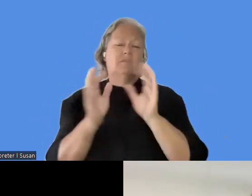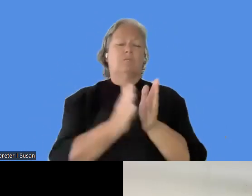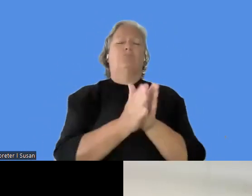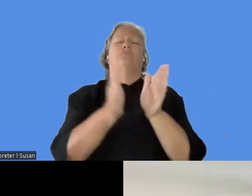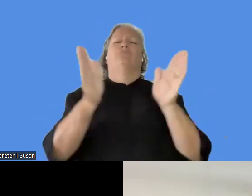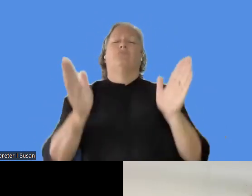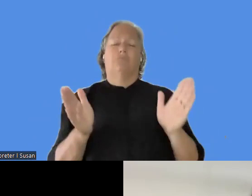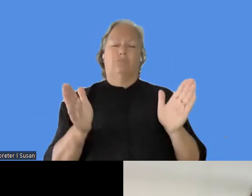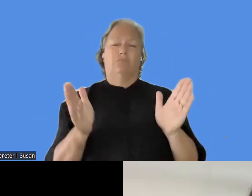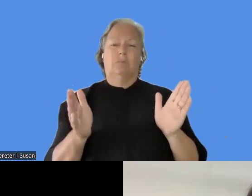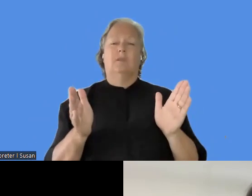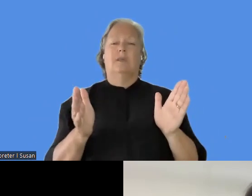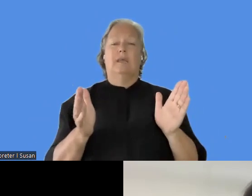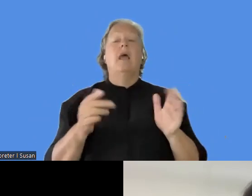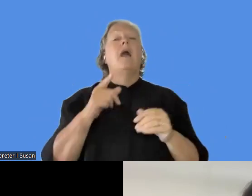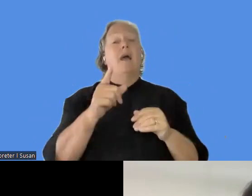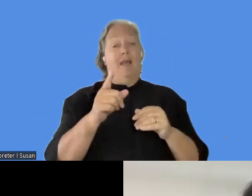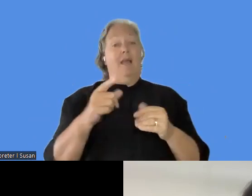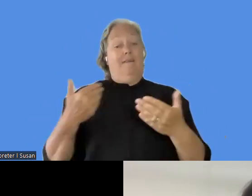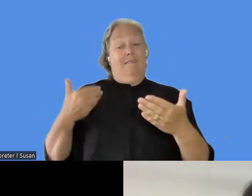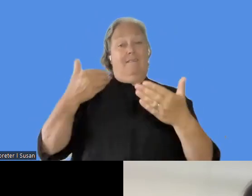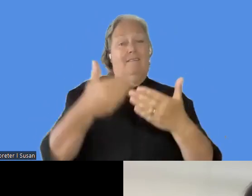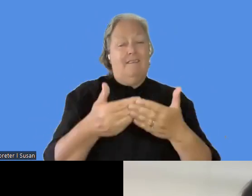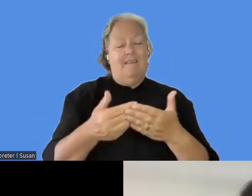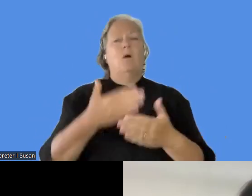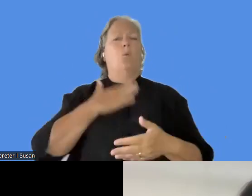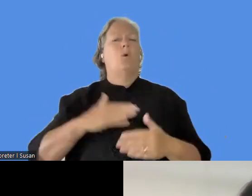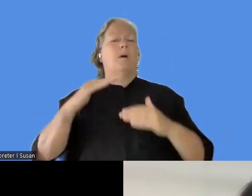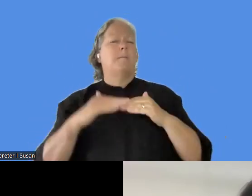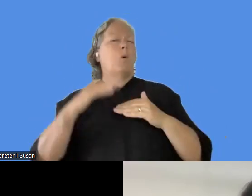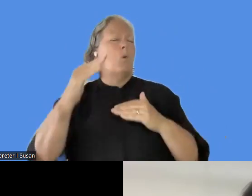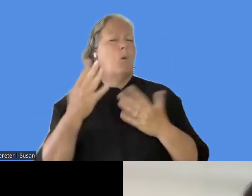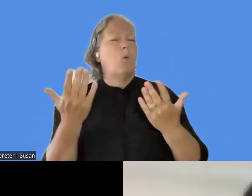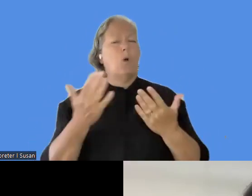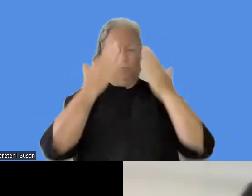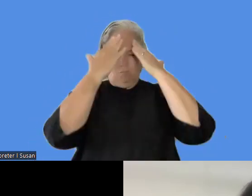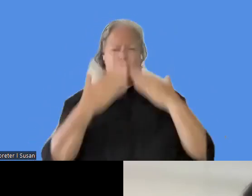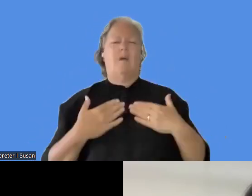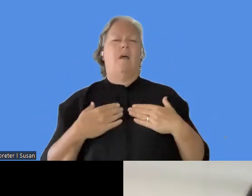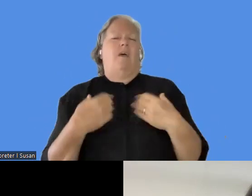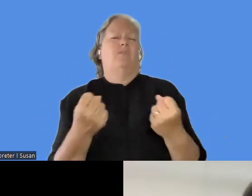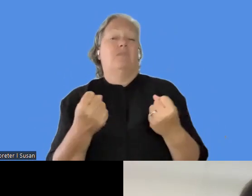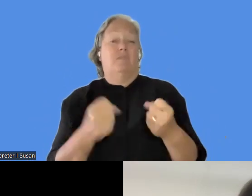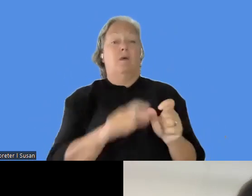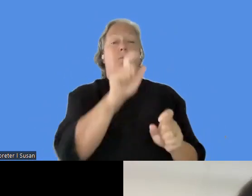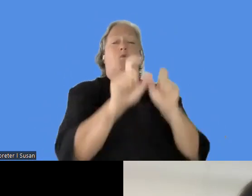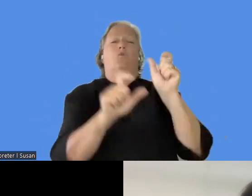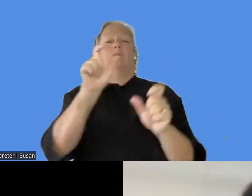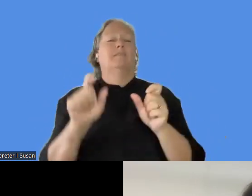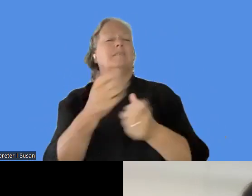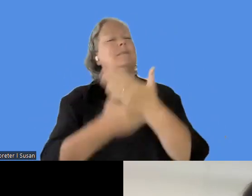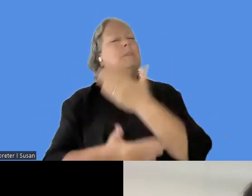Lately, there has been a large demand for further information on the well-being of on persons with disabilities